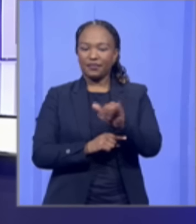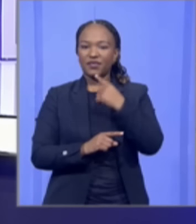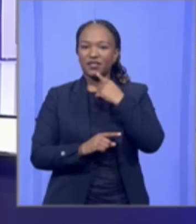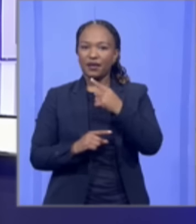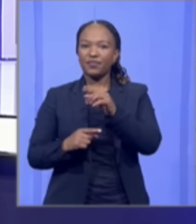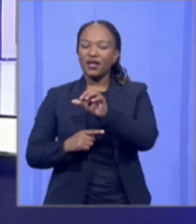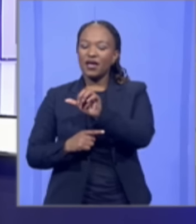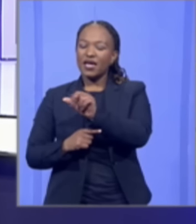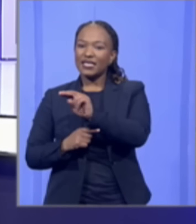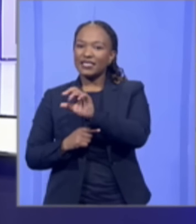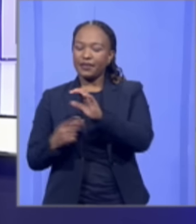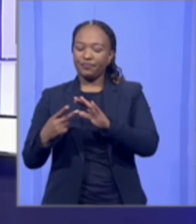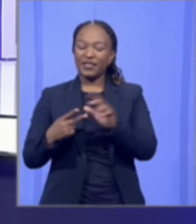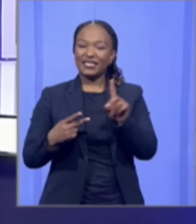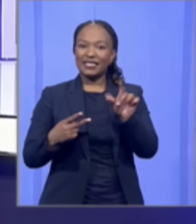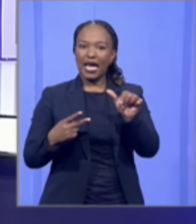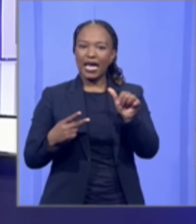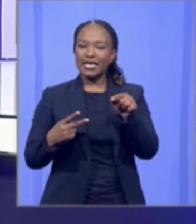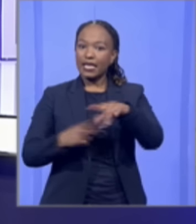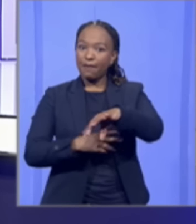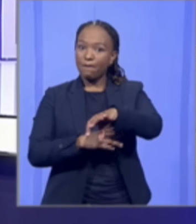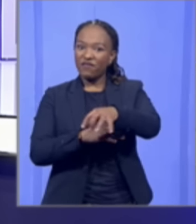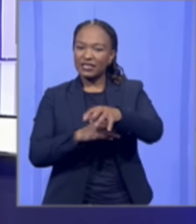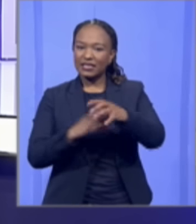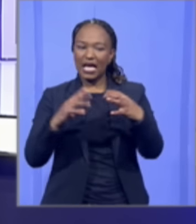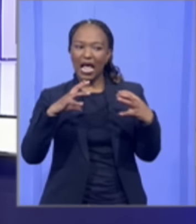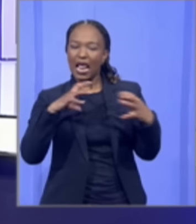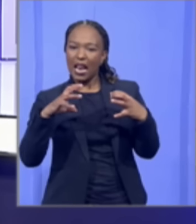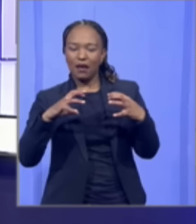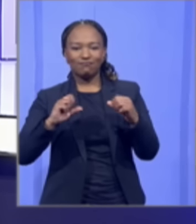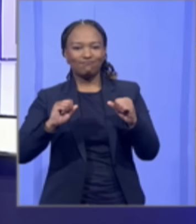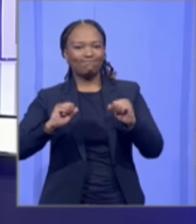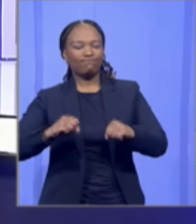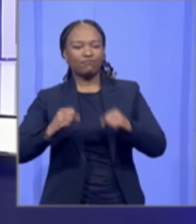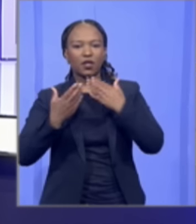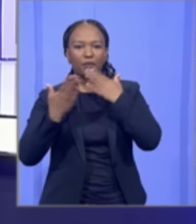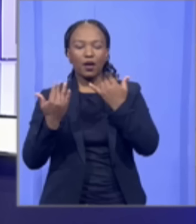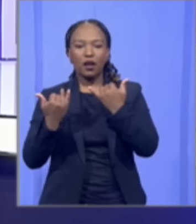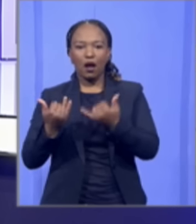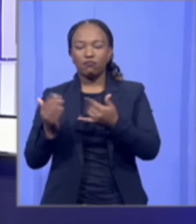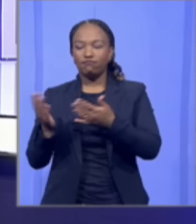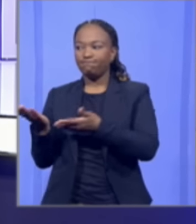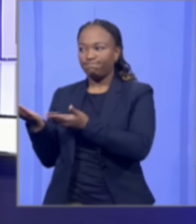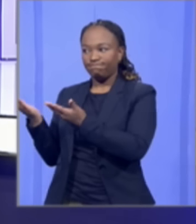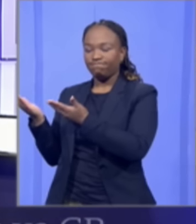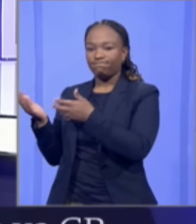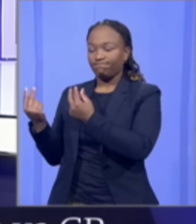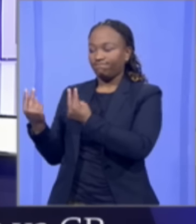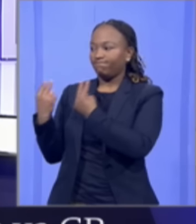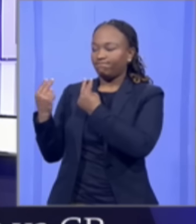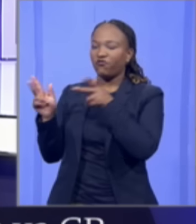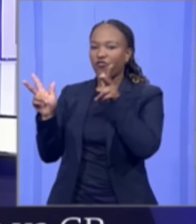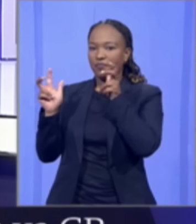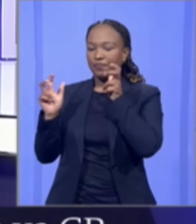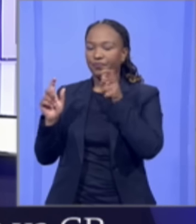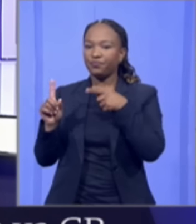palelwa ke go fitlhelela kwano ya go aga lekgotla la province. A re lebenthui go kwa tšeo a re swaretšego tšona tonakgolo ka sebele.